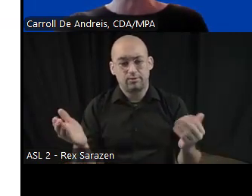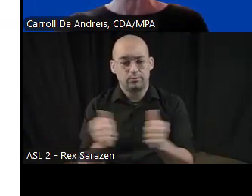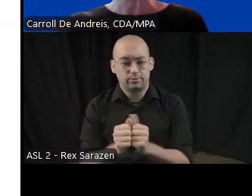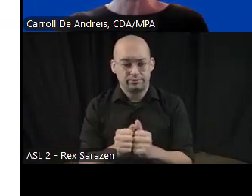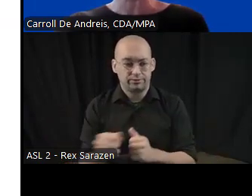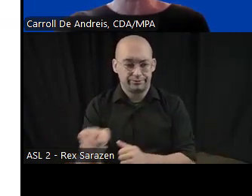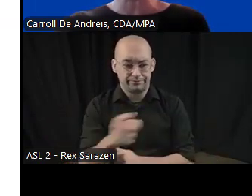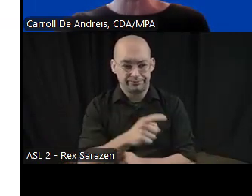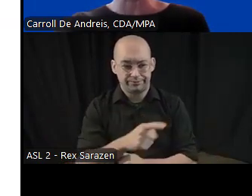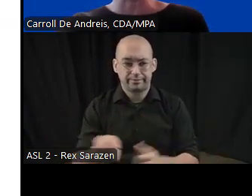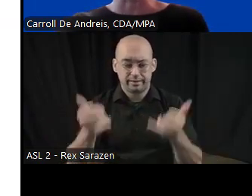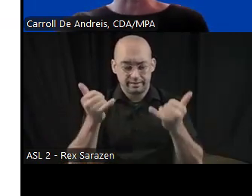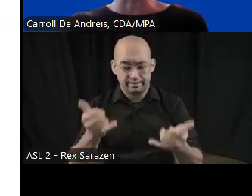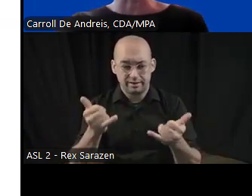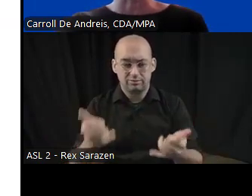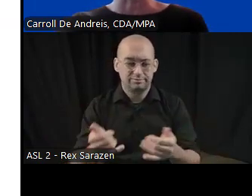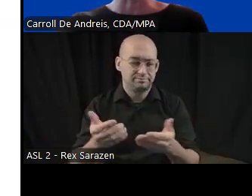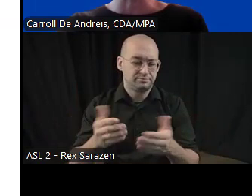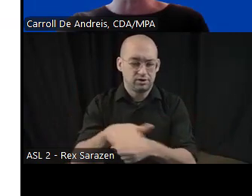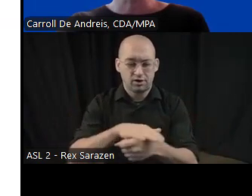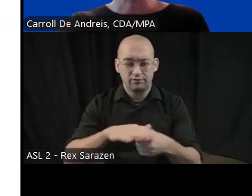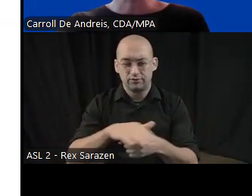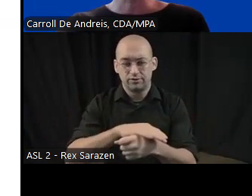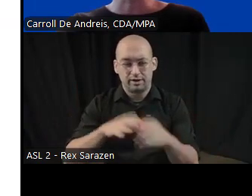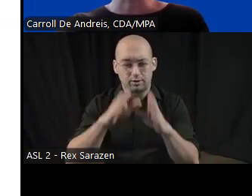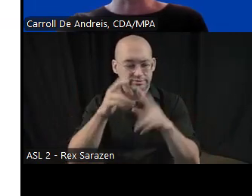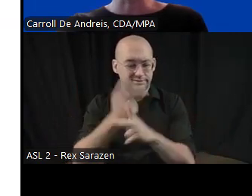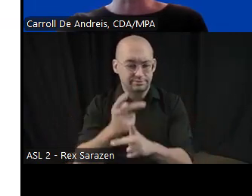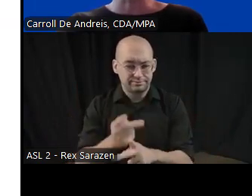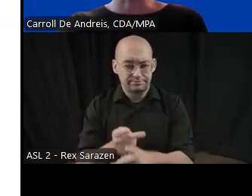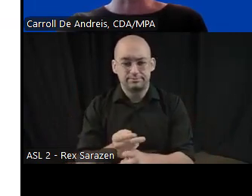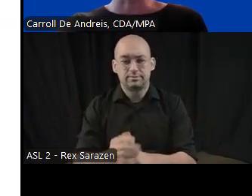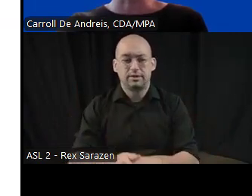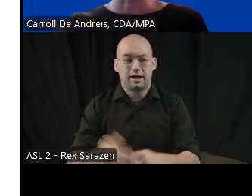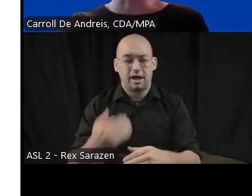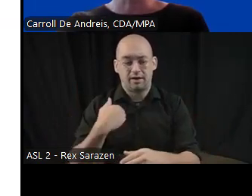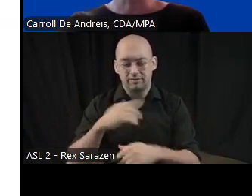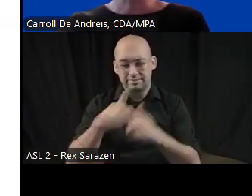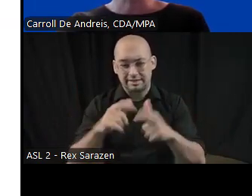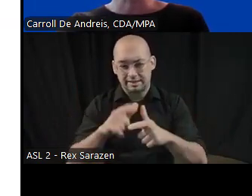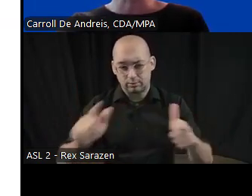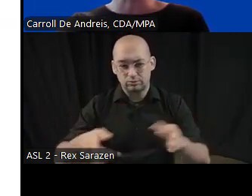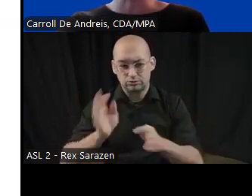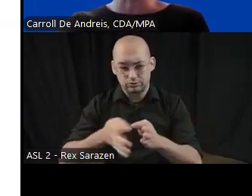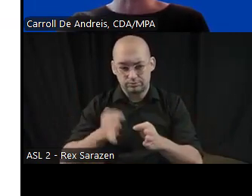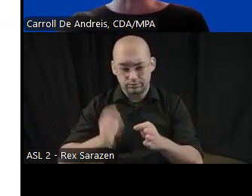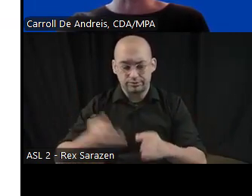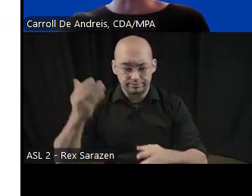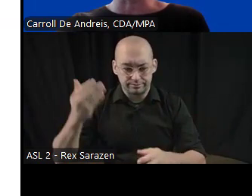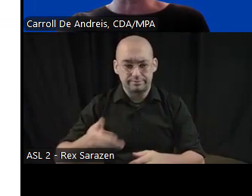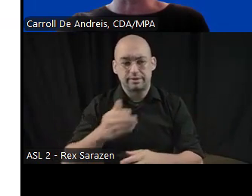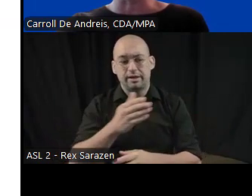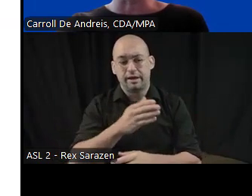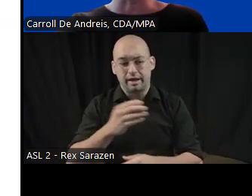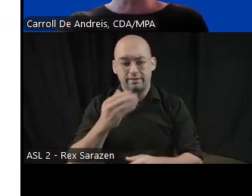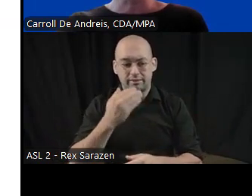logistics. We have American Sign Language. Thank you to Rex and his partner Bailey for being with us